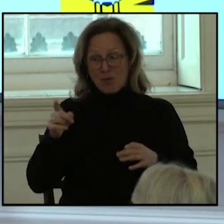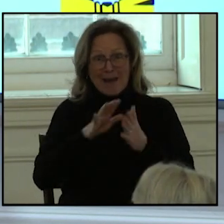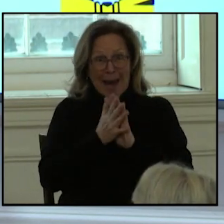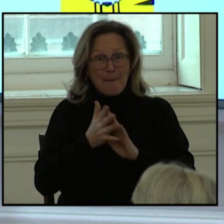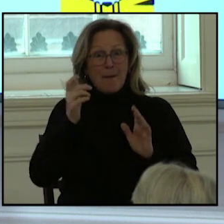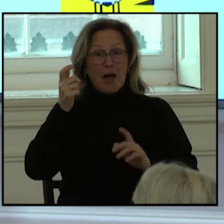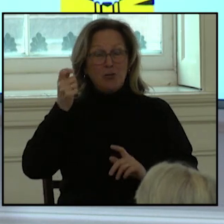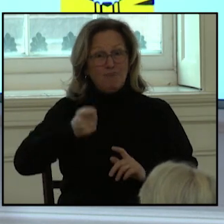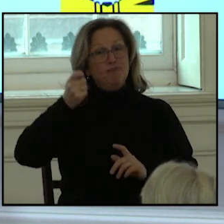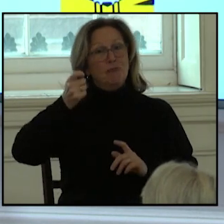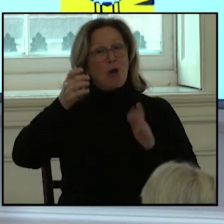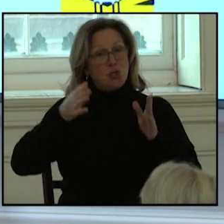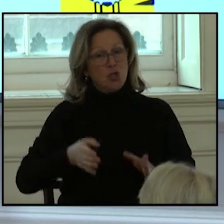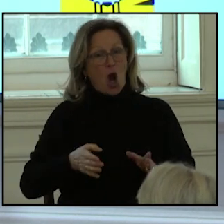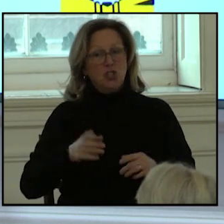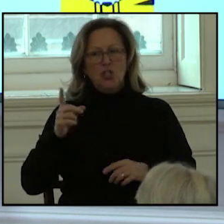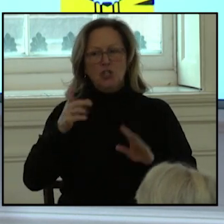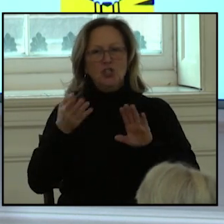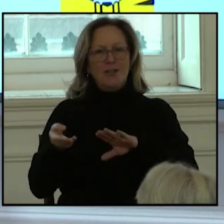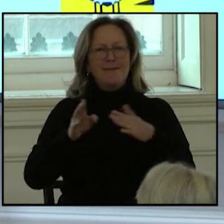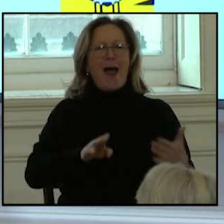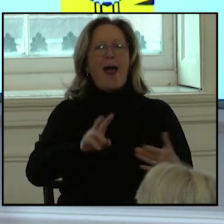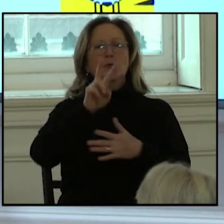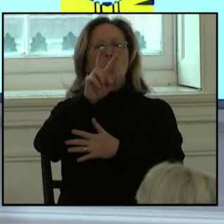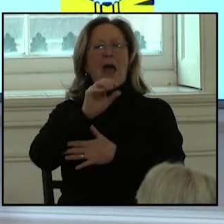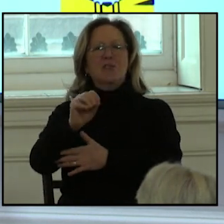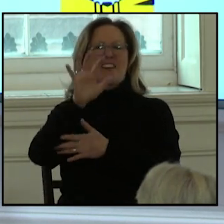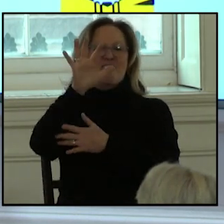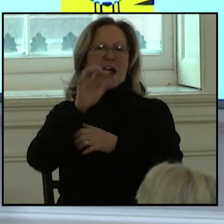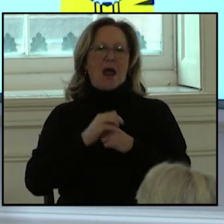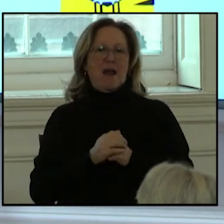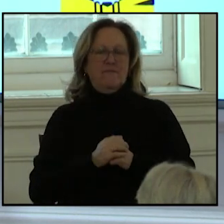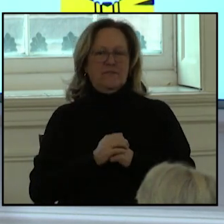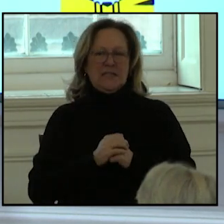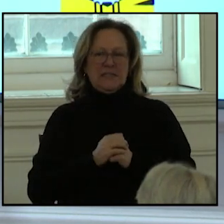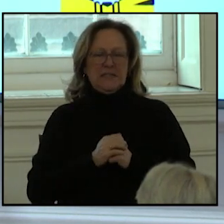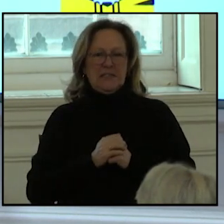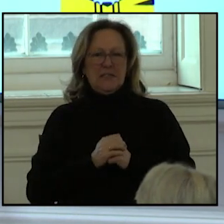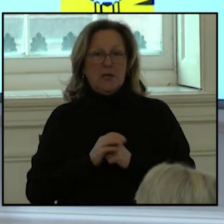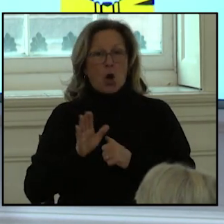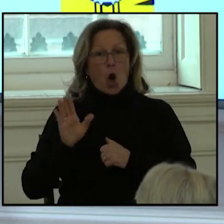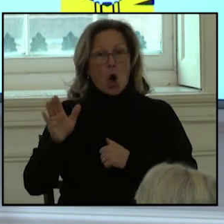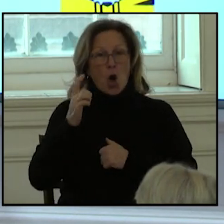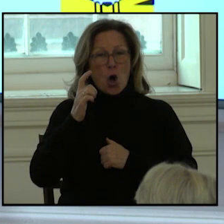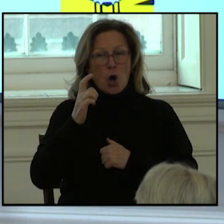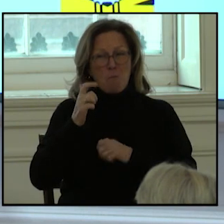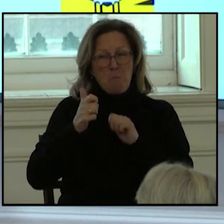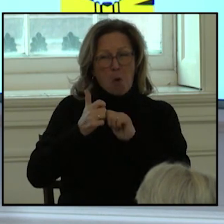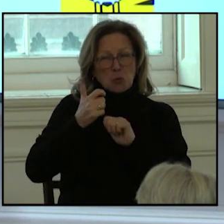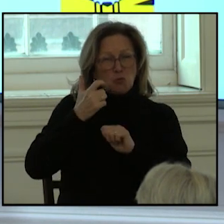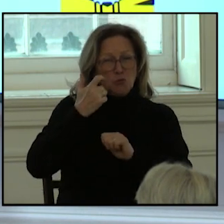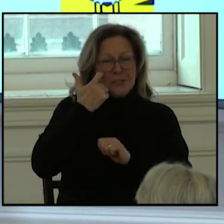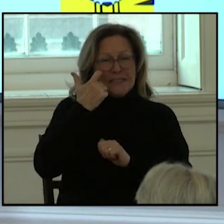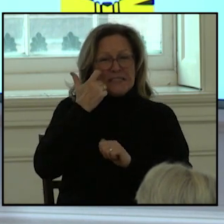and she died in 2005. Her most recent